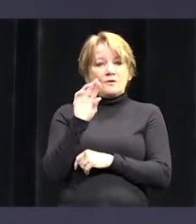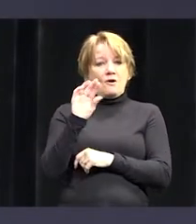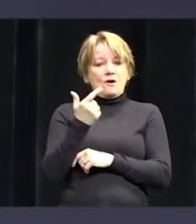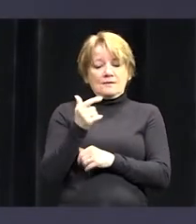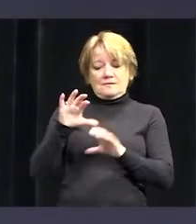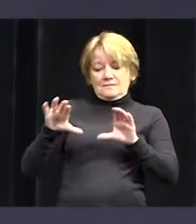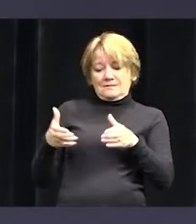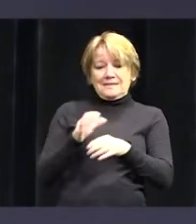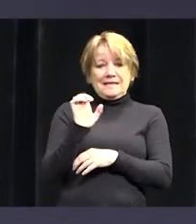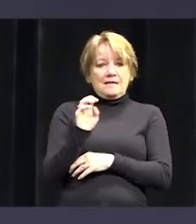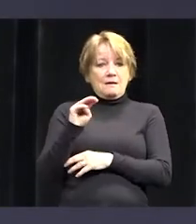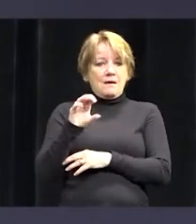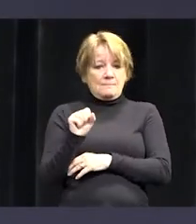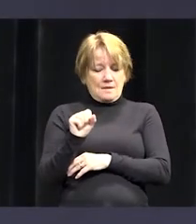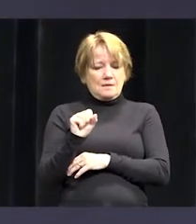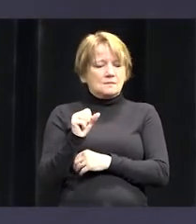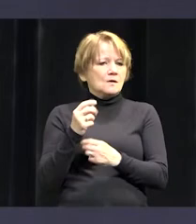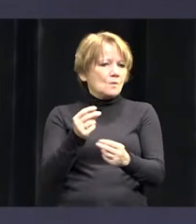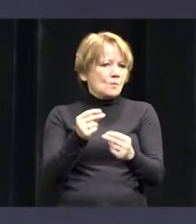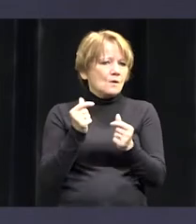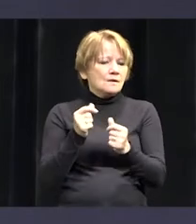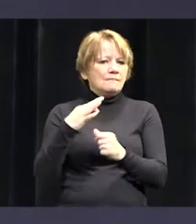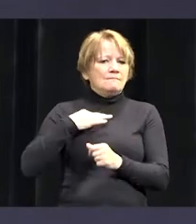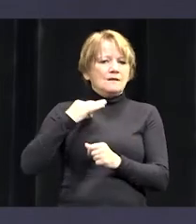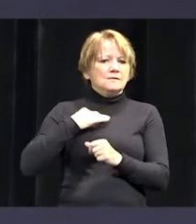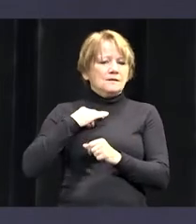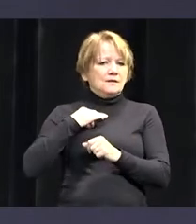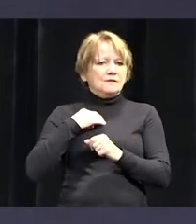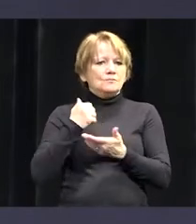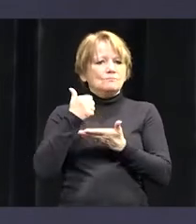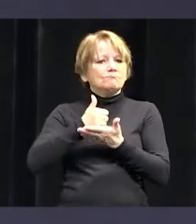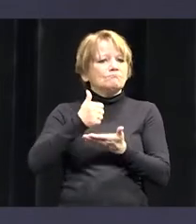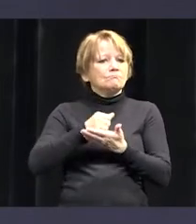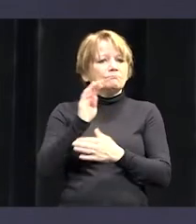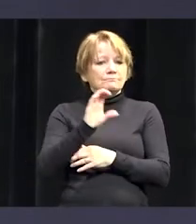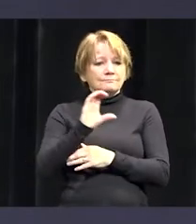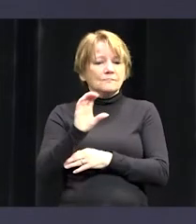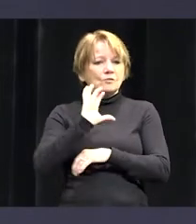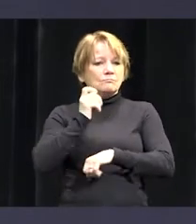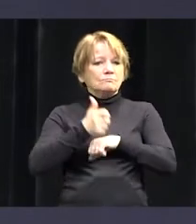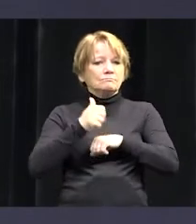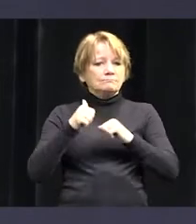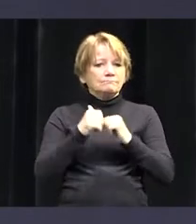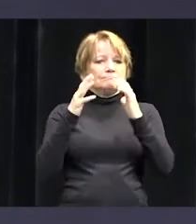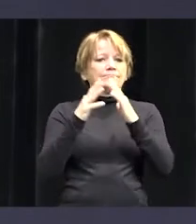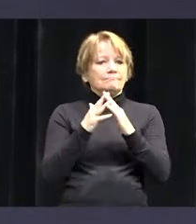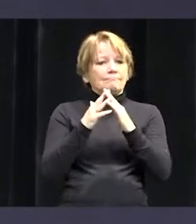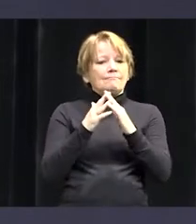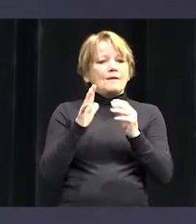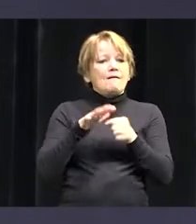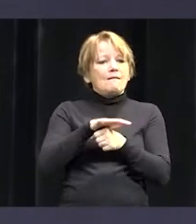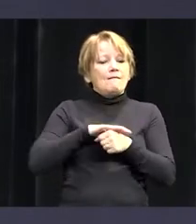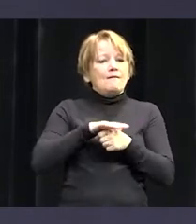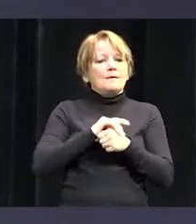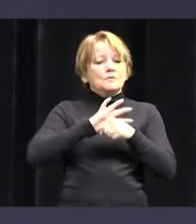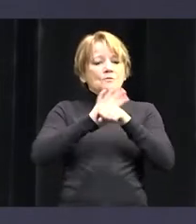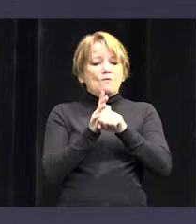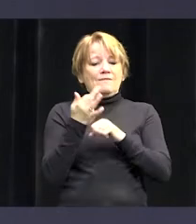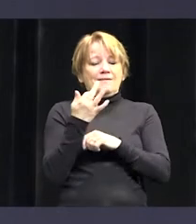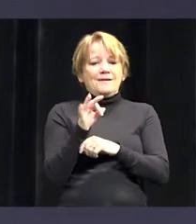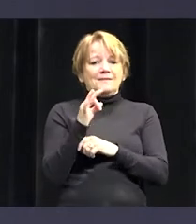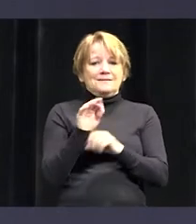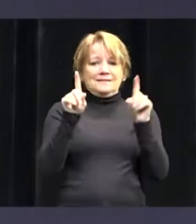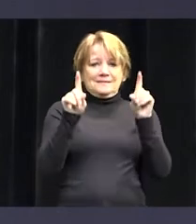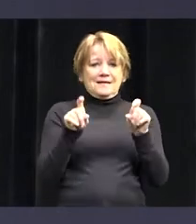department's ems unit quickly volunteered to assist the college in developing an on-campus covet